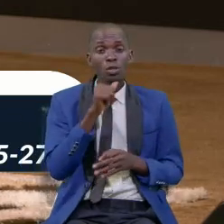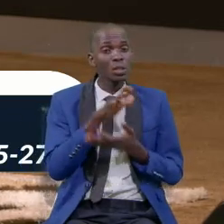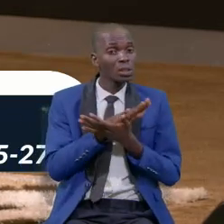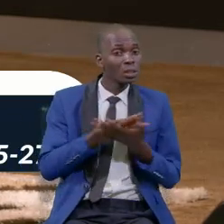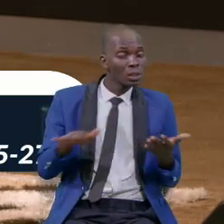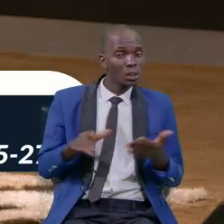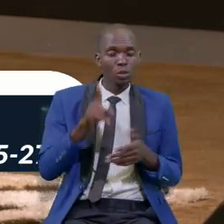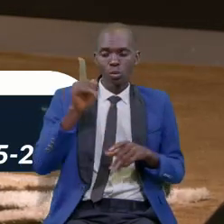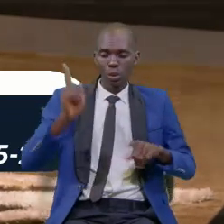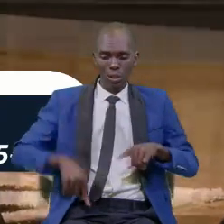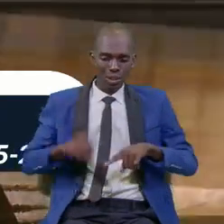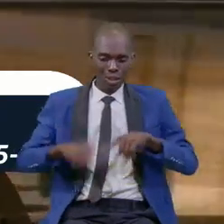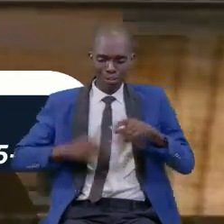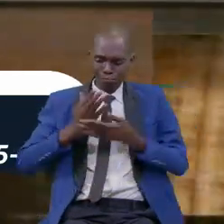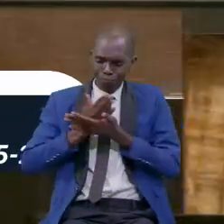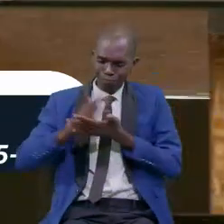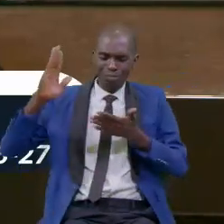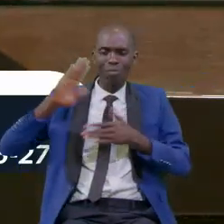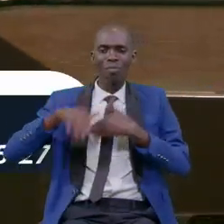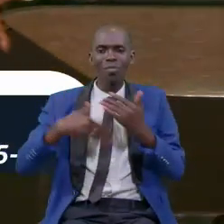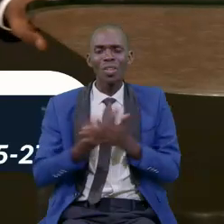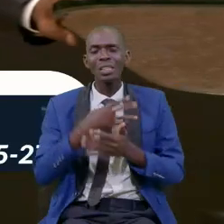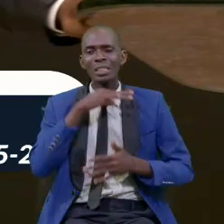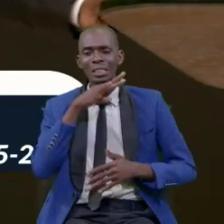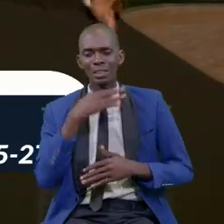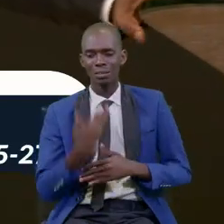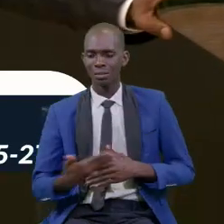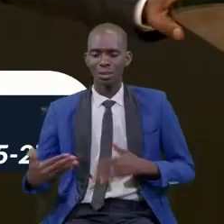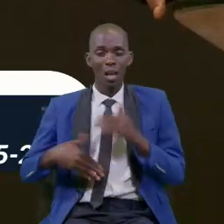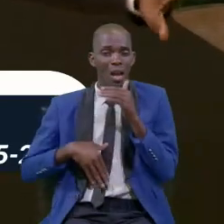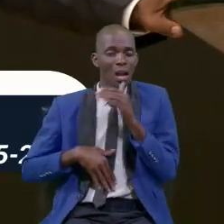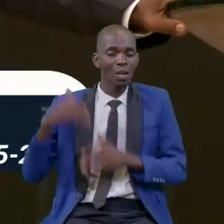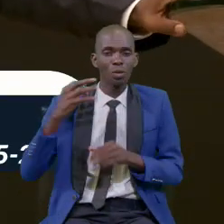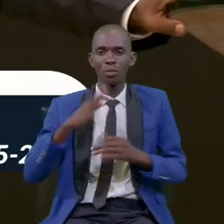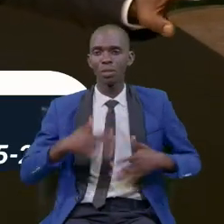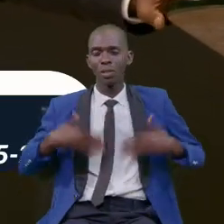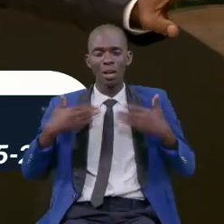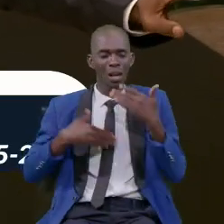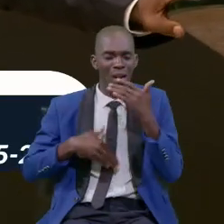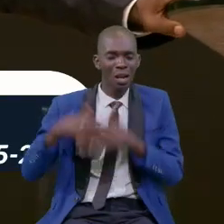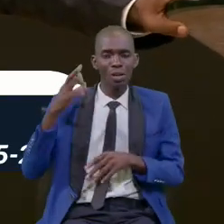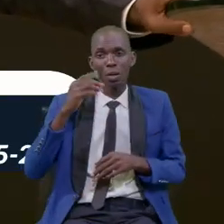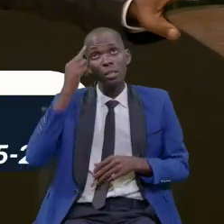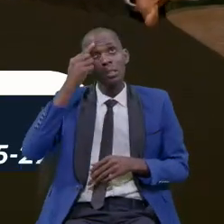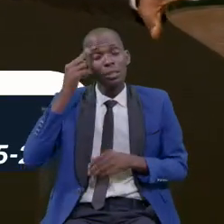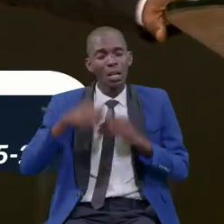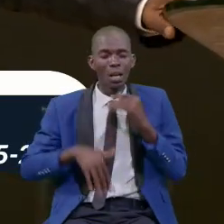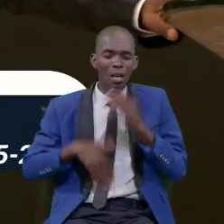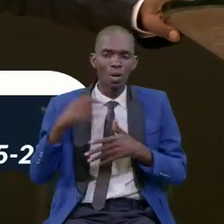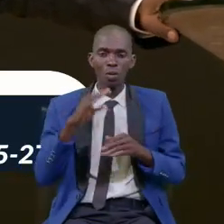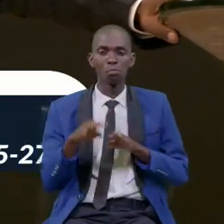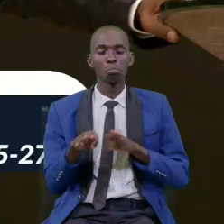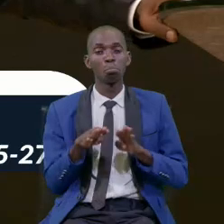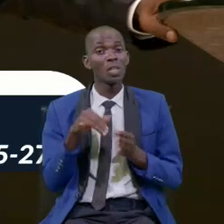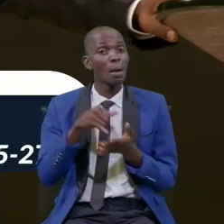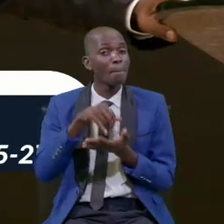the uncleanness, the filthiness out of your life, out of your thoughts, out of your lifestyle, it